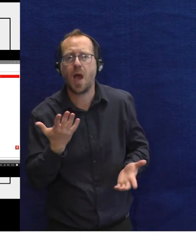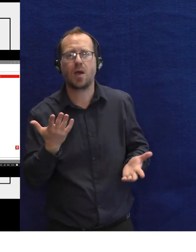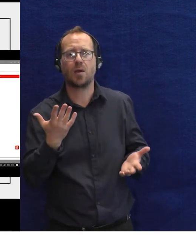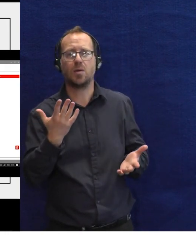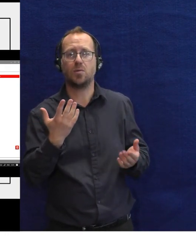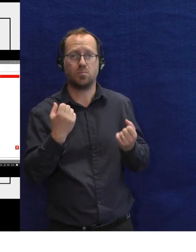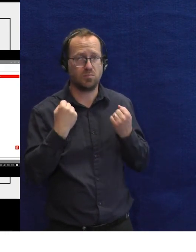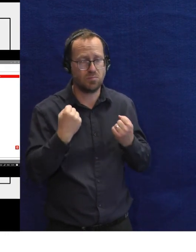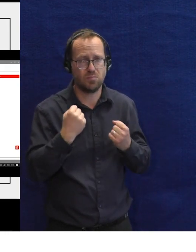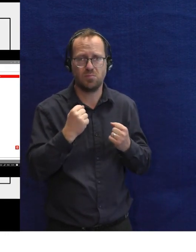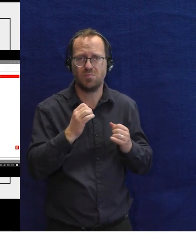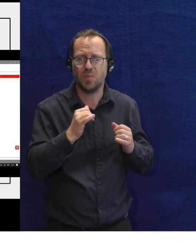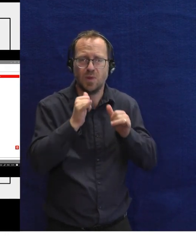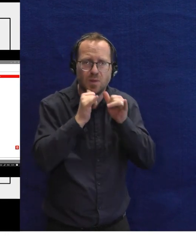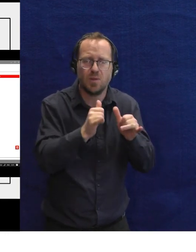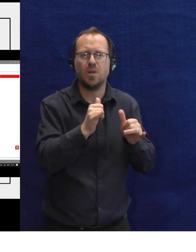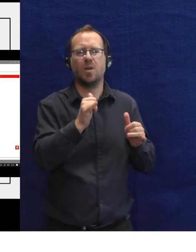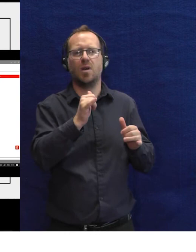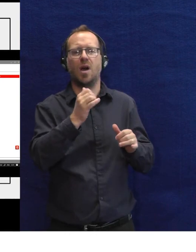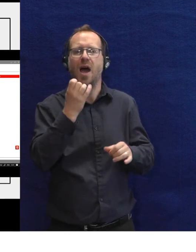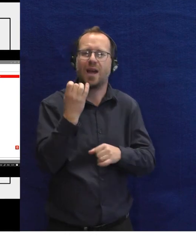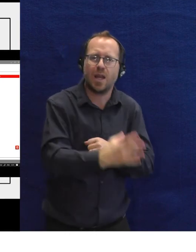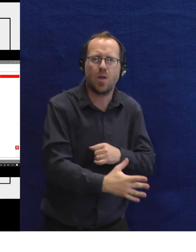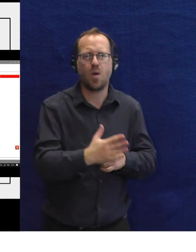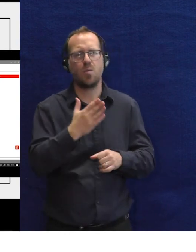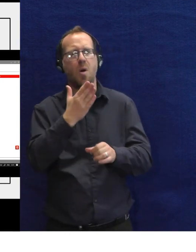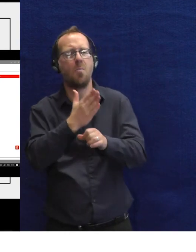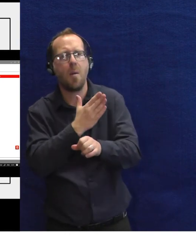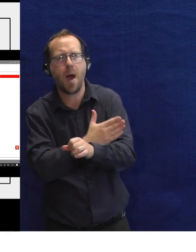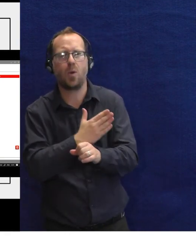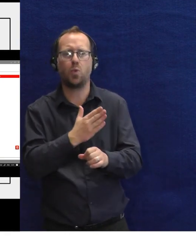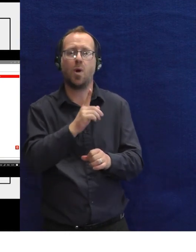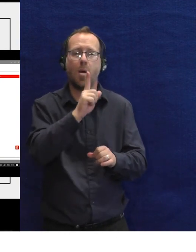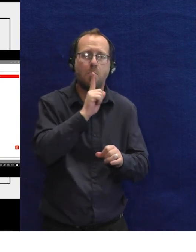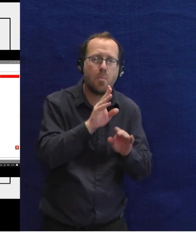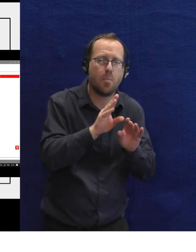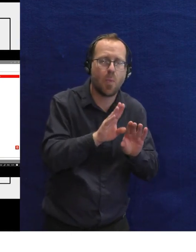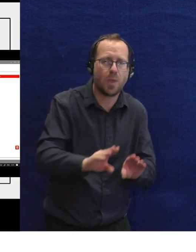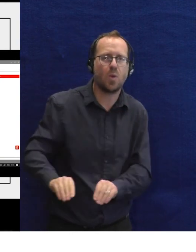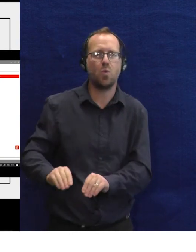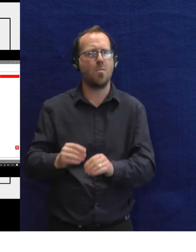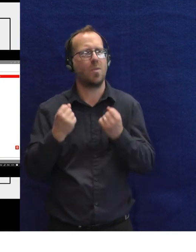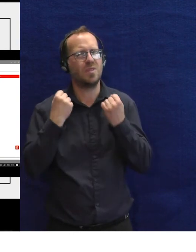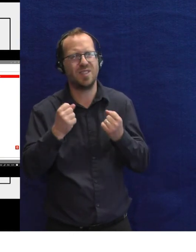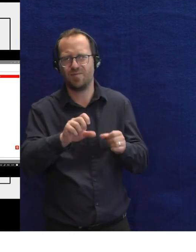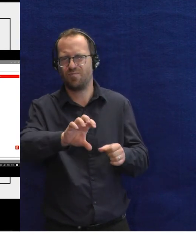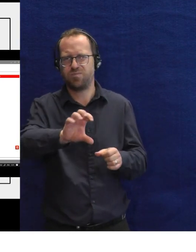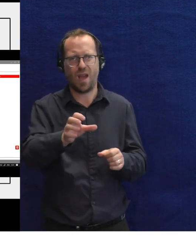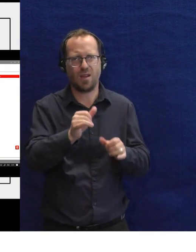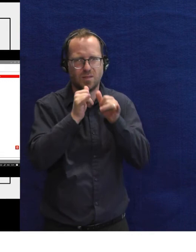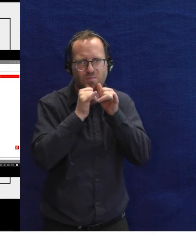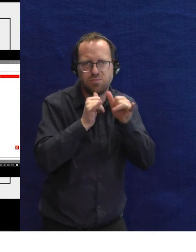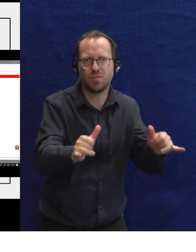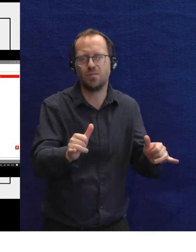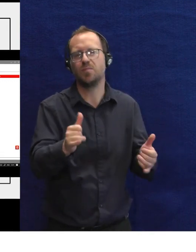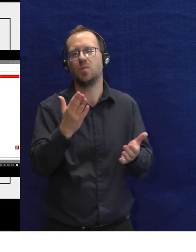like fast, short, with emphasis, with a certain pronunciation. And then the script file you just send to